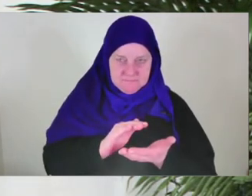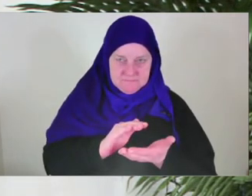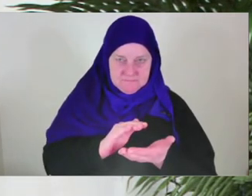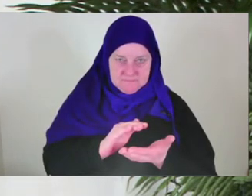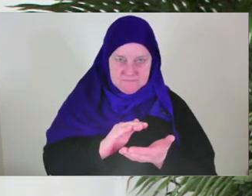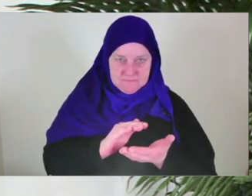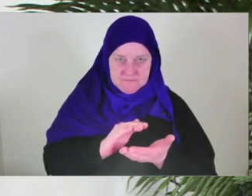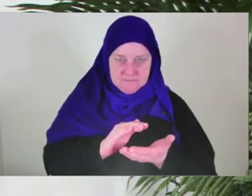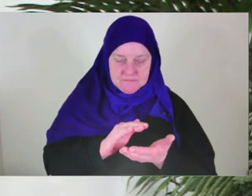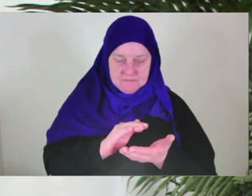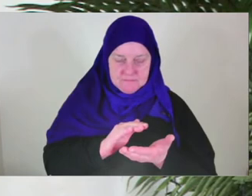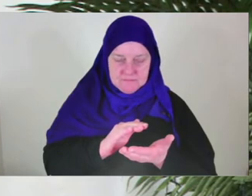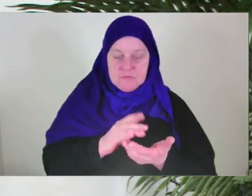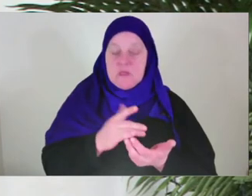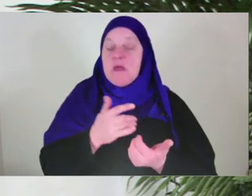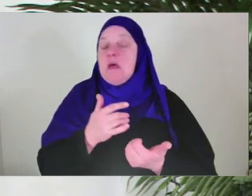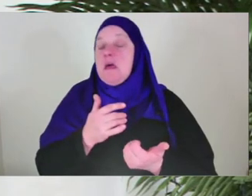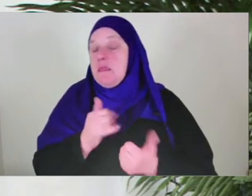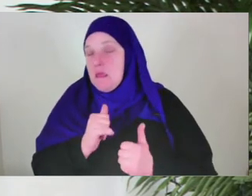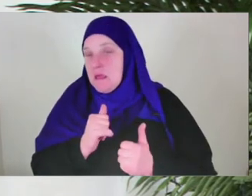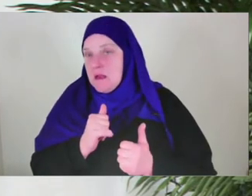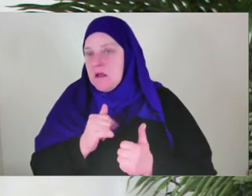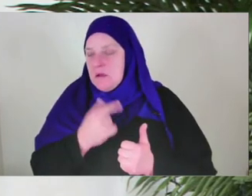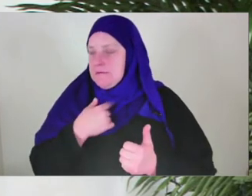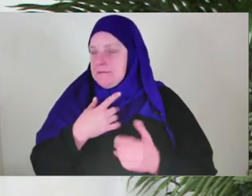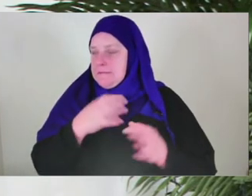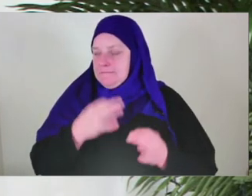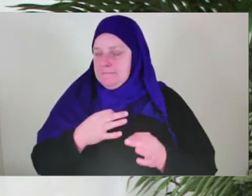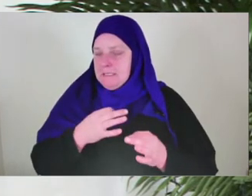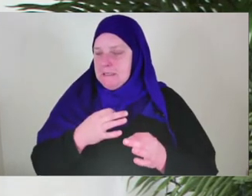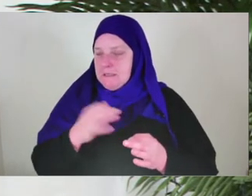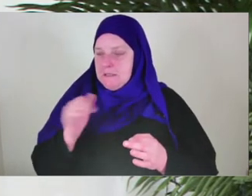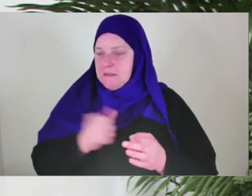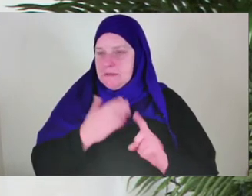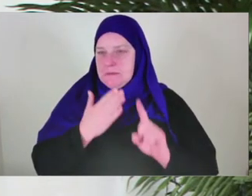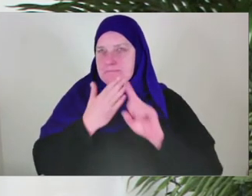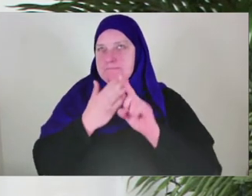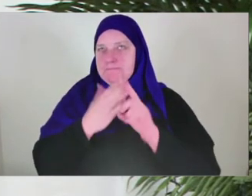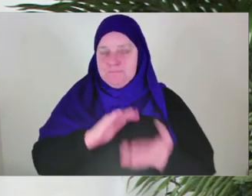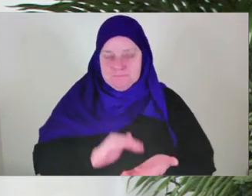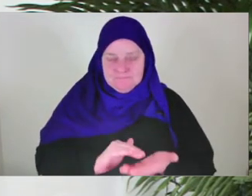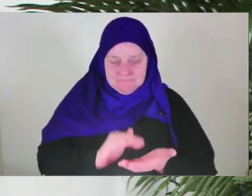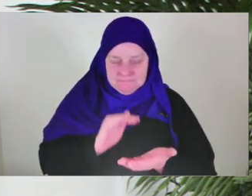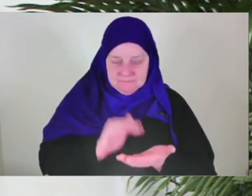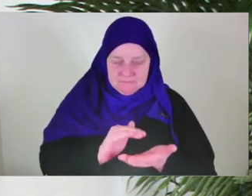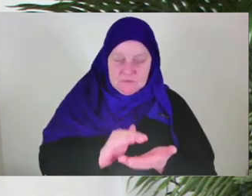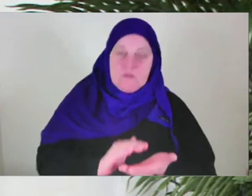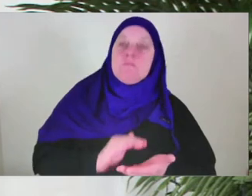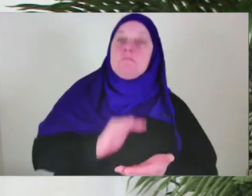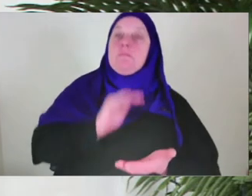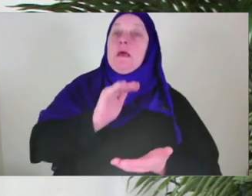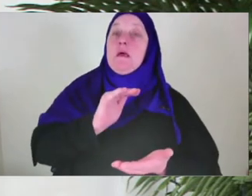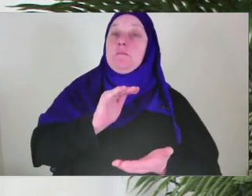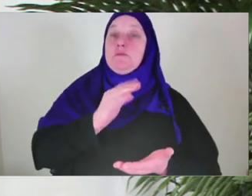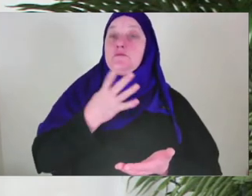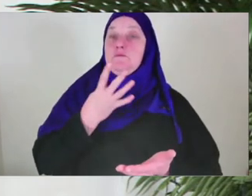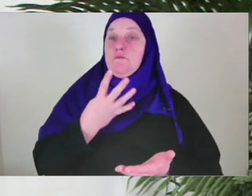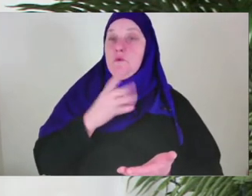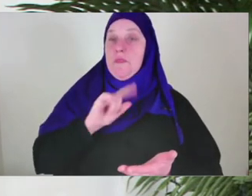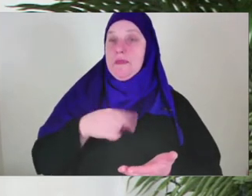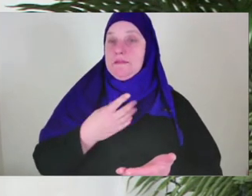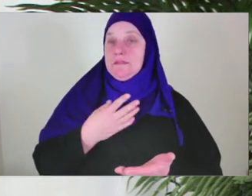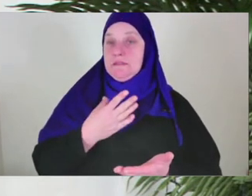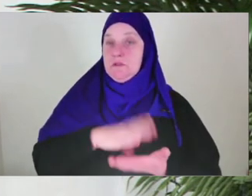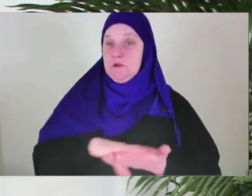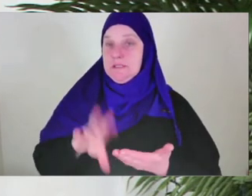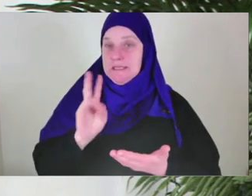I have the opportunity. I bring it back up to $4,000. Excuse me, something stuck in my throat. So I bring it back